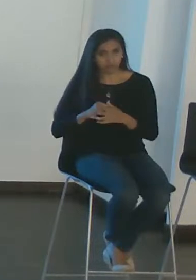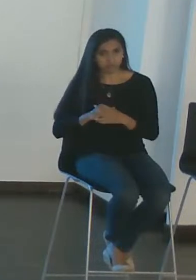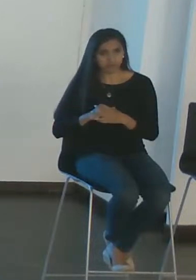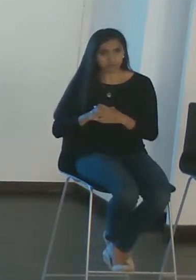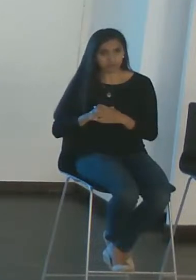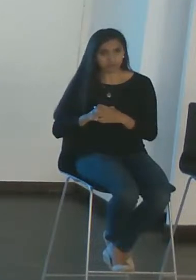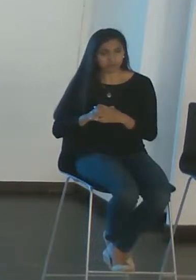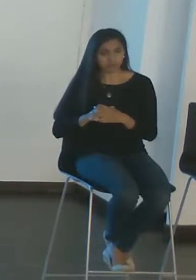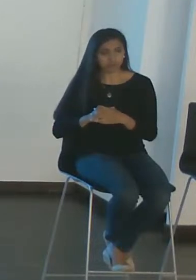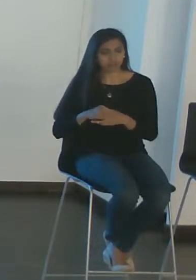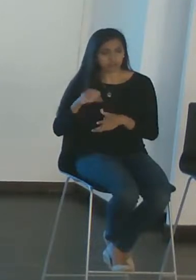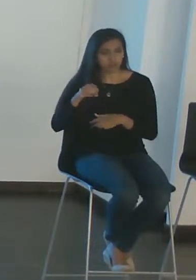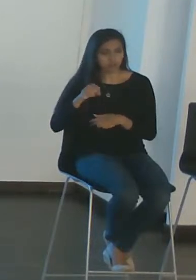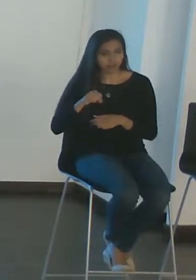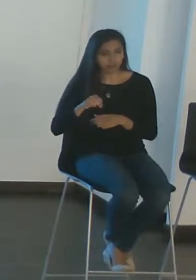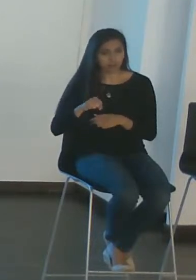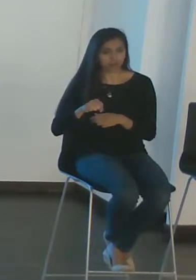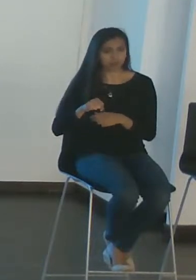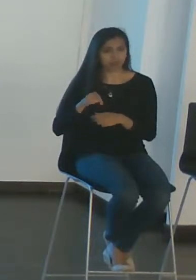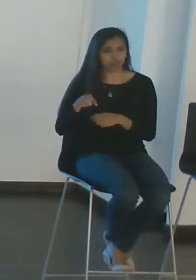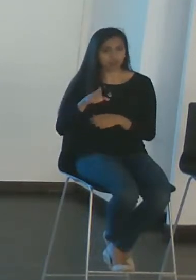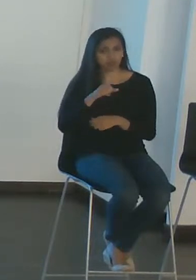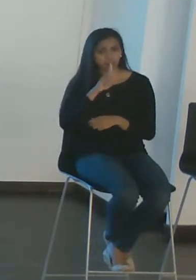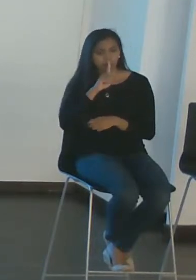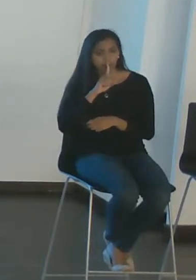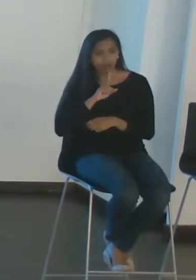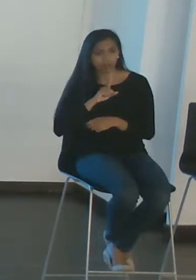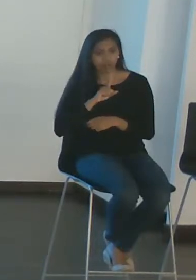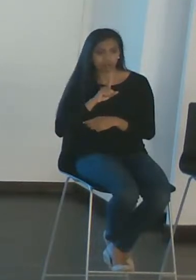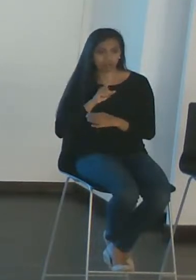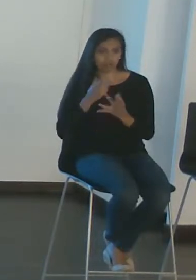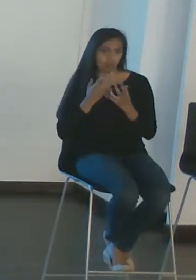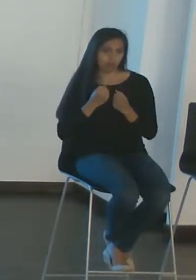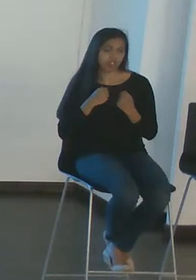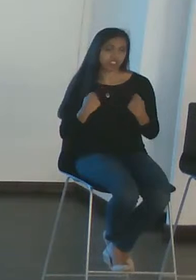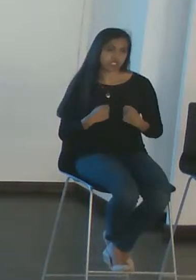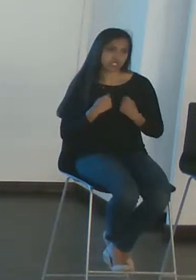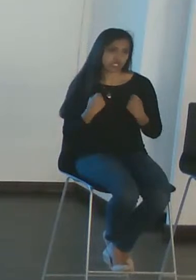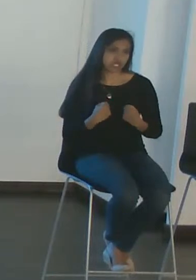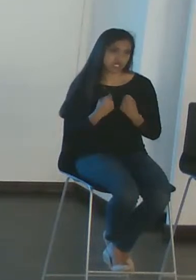yeah, I think that quietness I would like to try